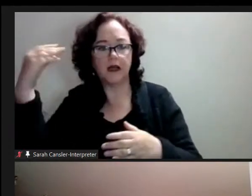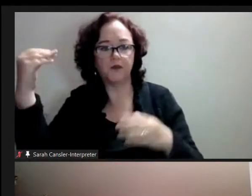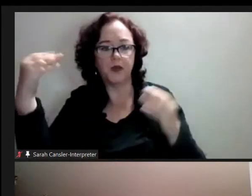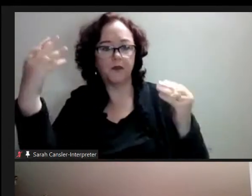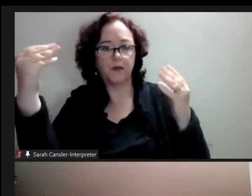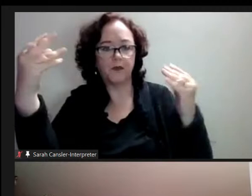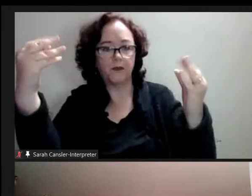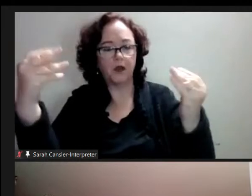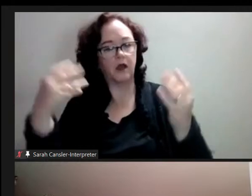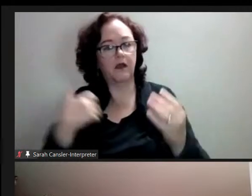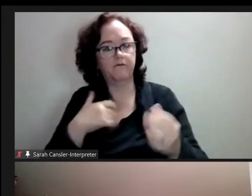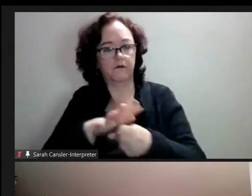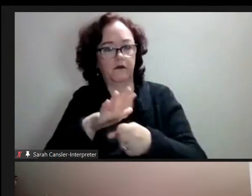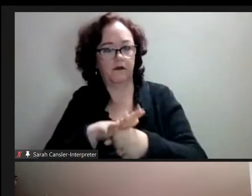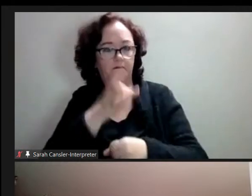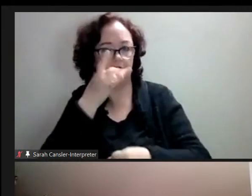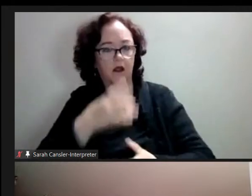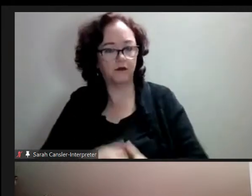Thank you, sir.